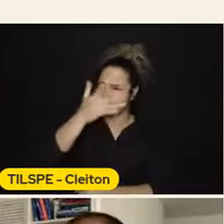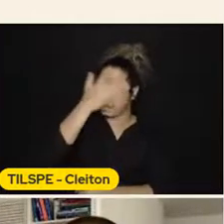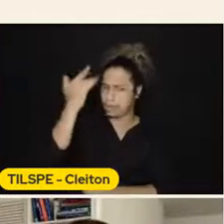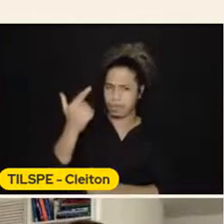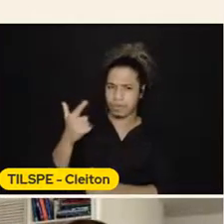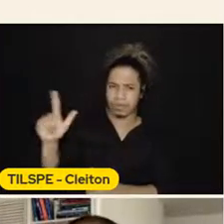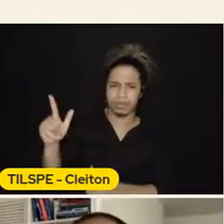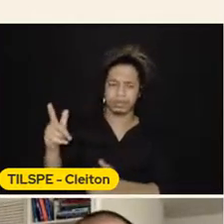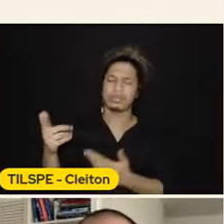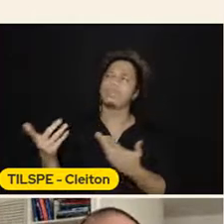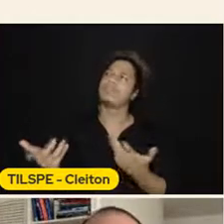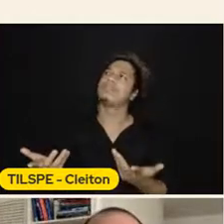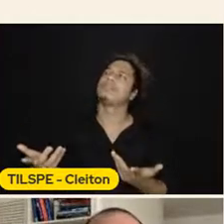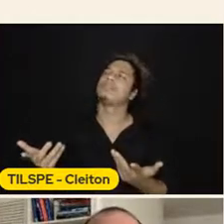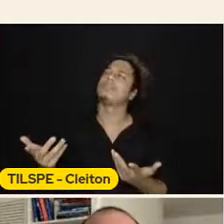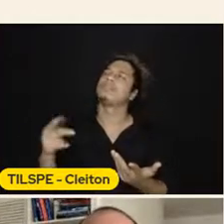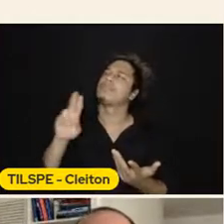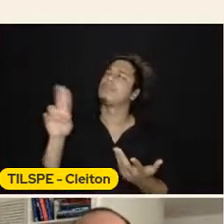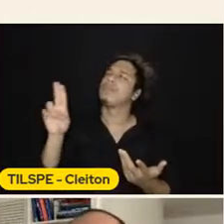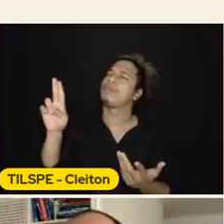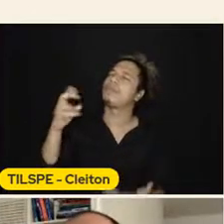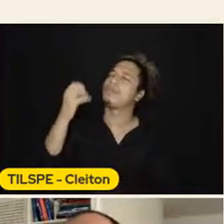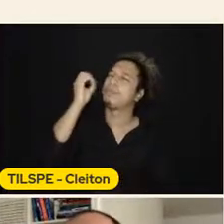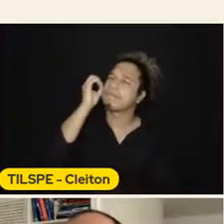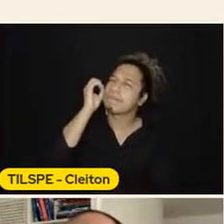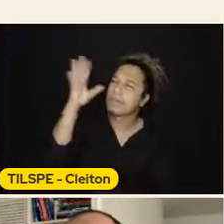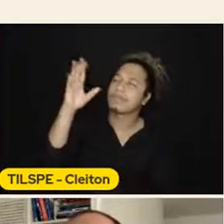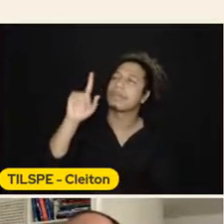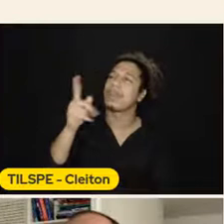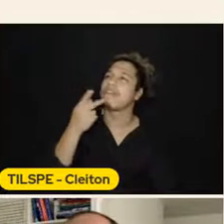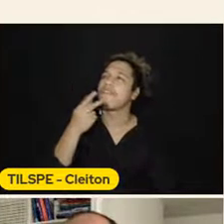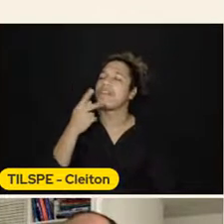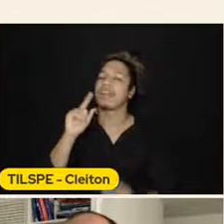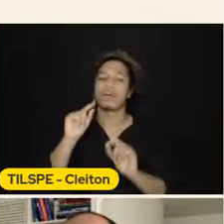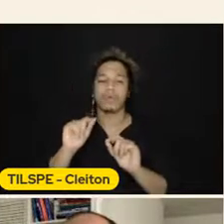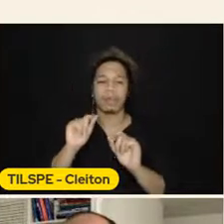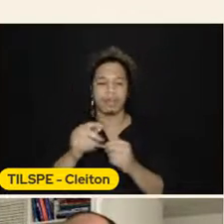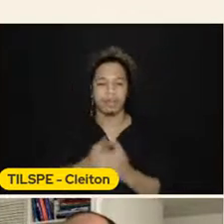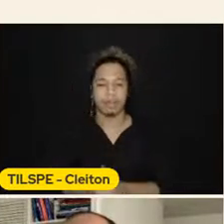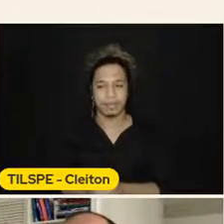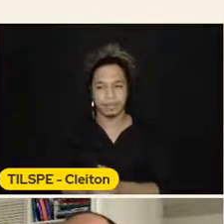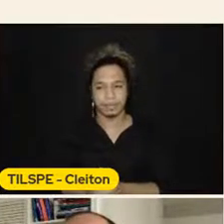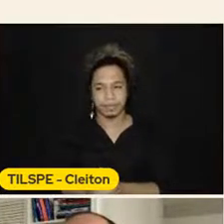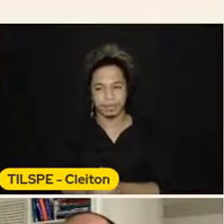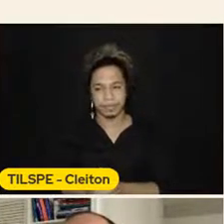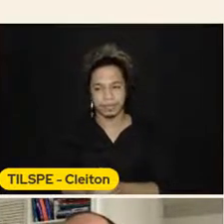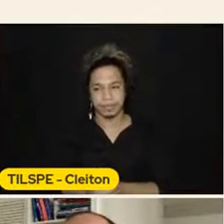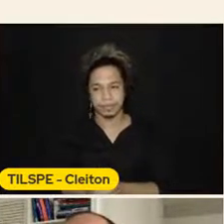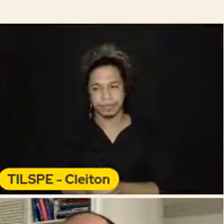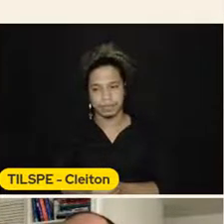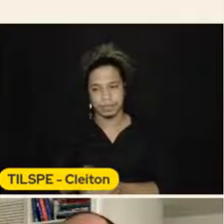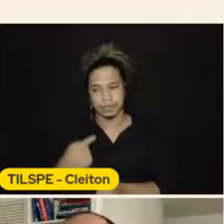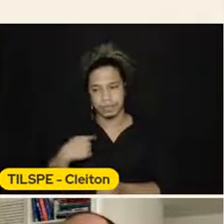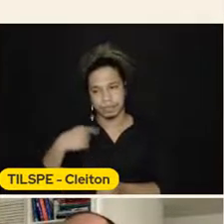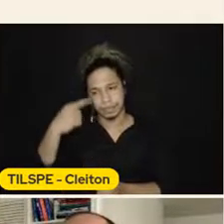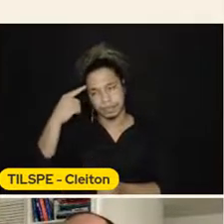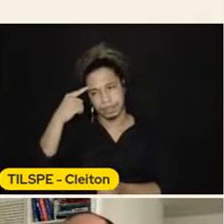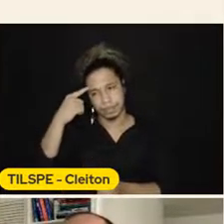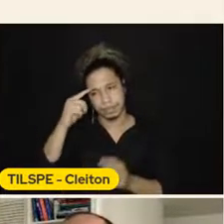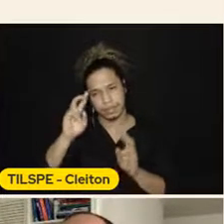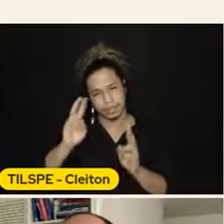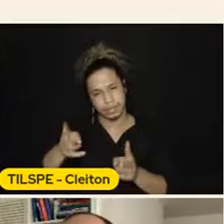cannot recall her name right now, but she says that the process, we can never think of decolonization as